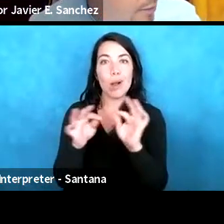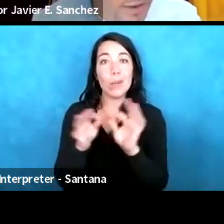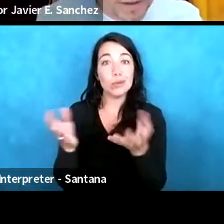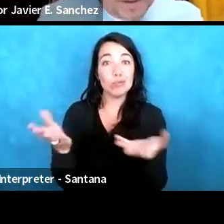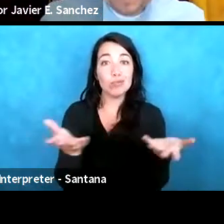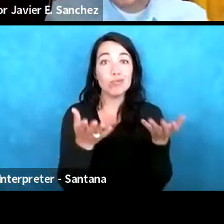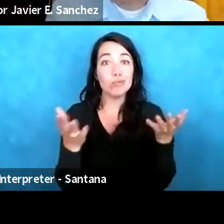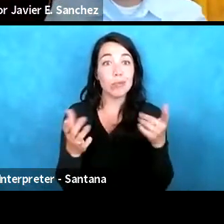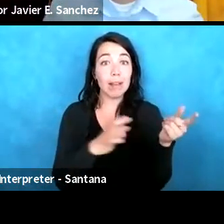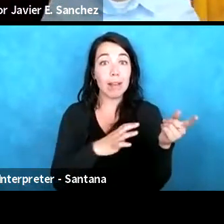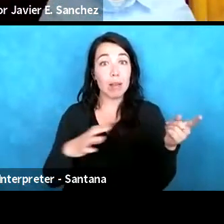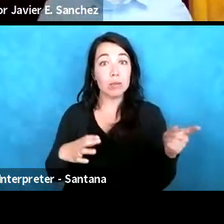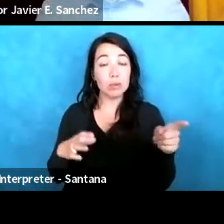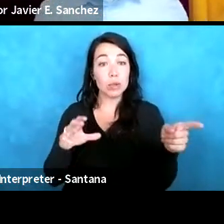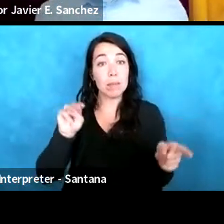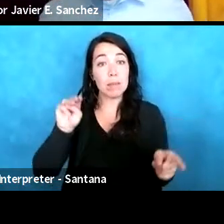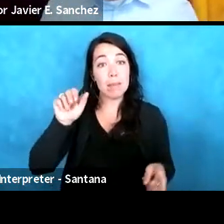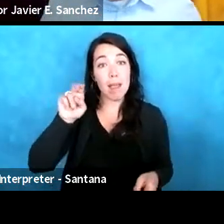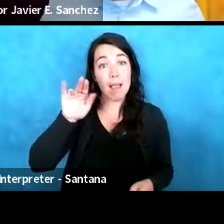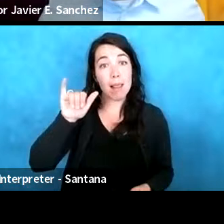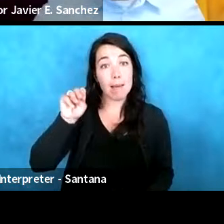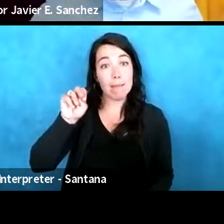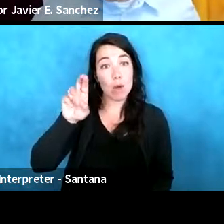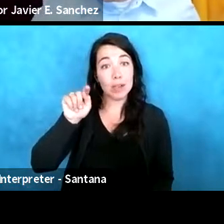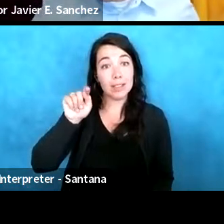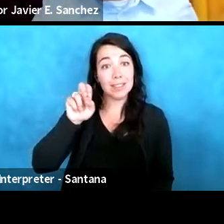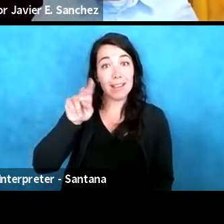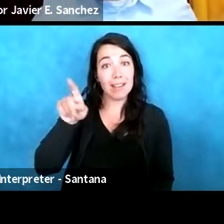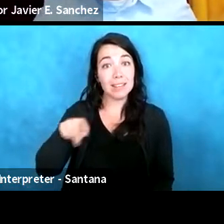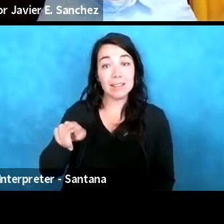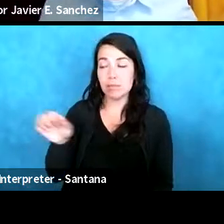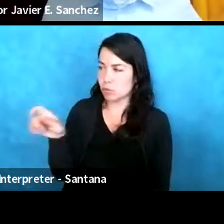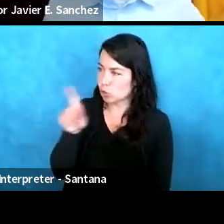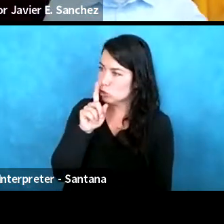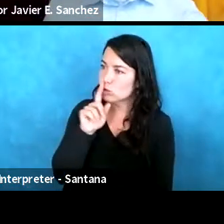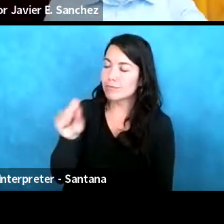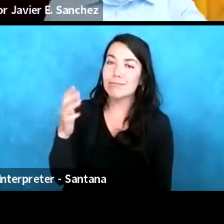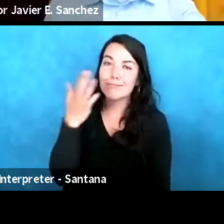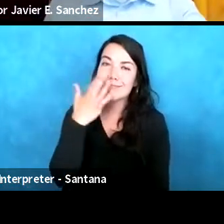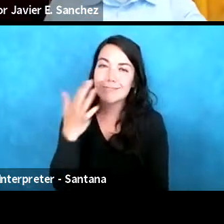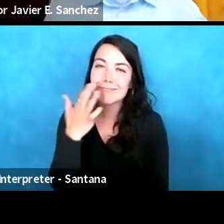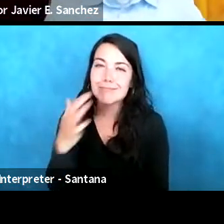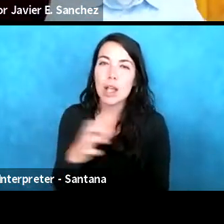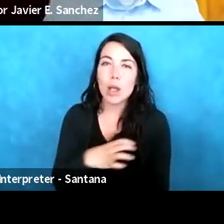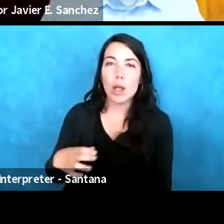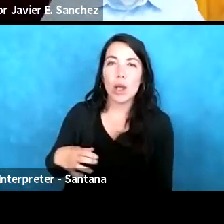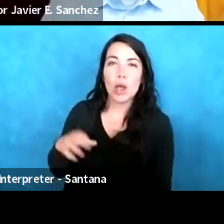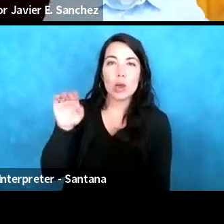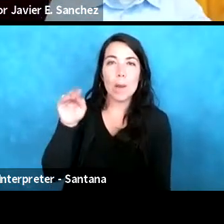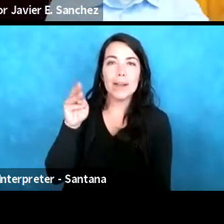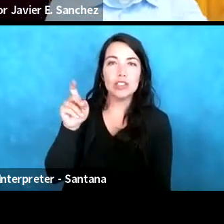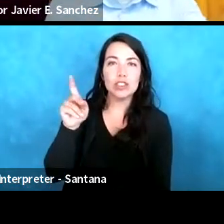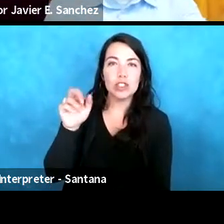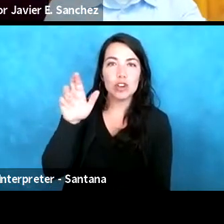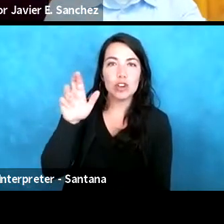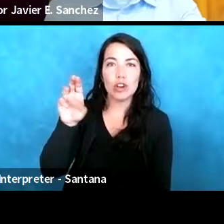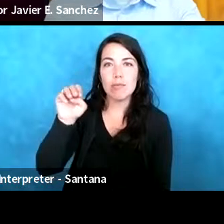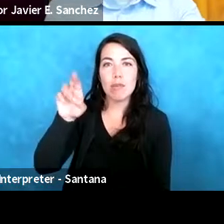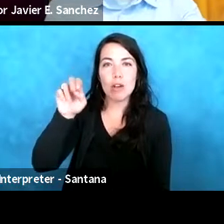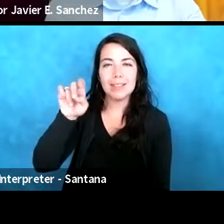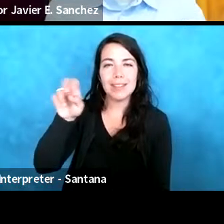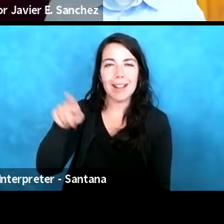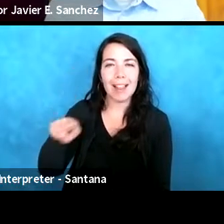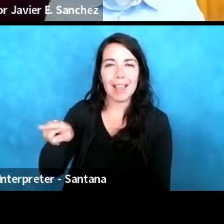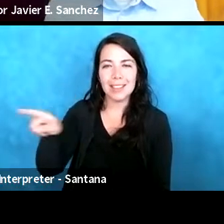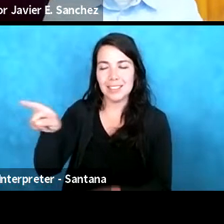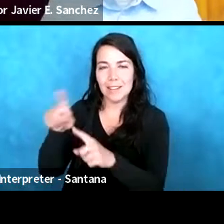Councillor Manny Martinez. Thank you, sir. First of all, I want to thank Commissioner Martinez for the volunteering that, now that he signed in. I think